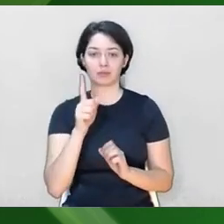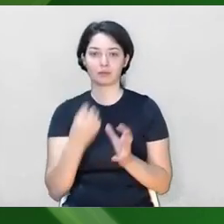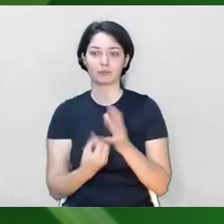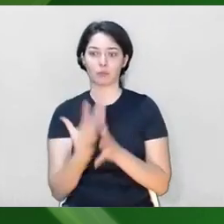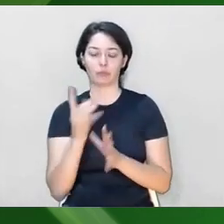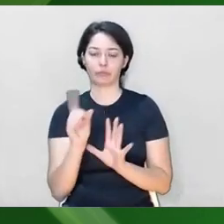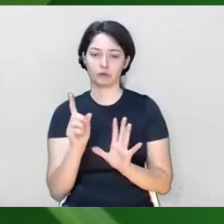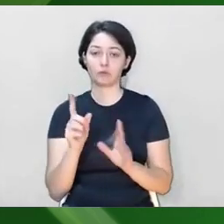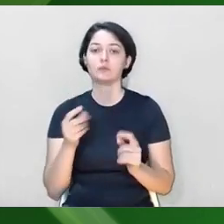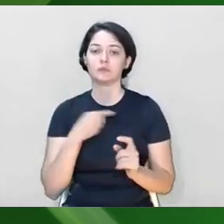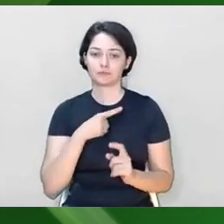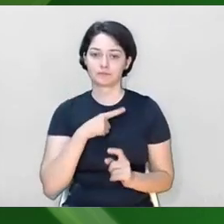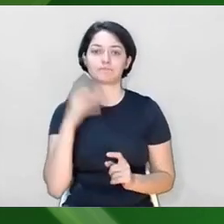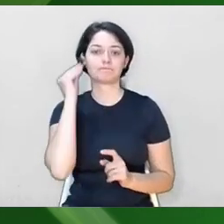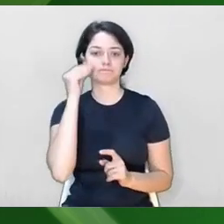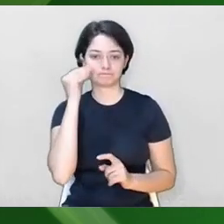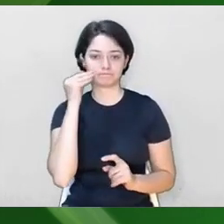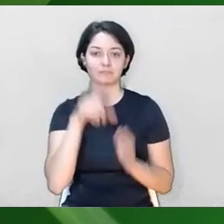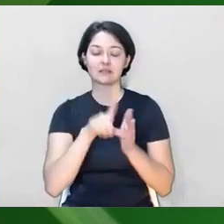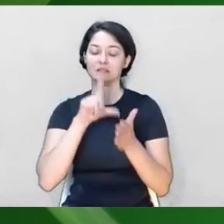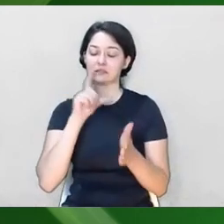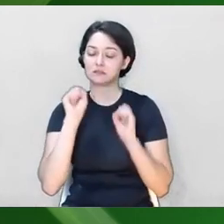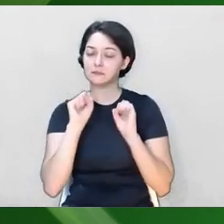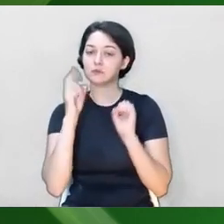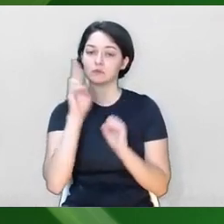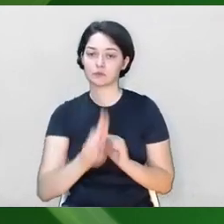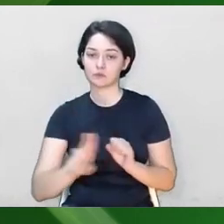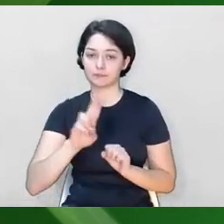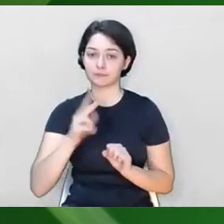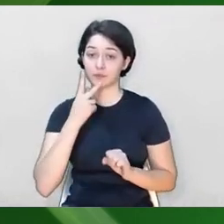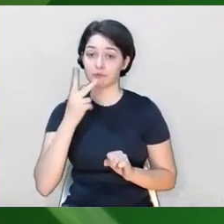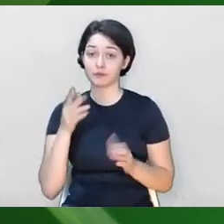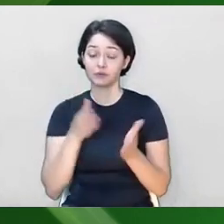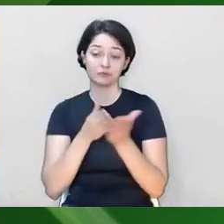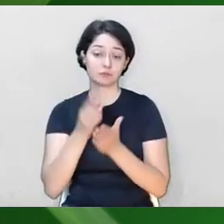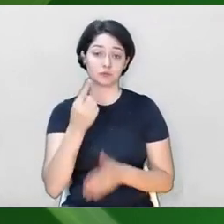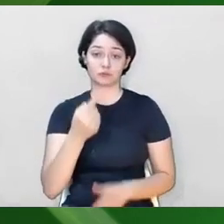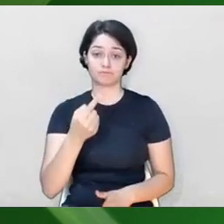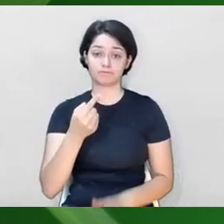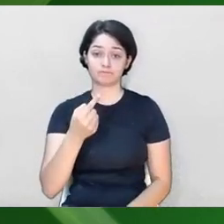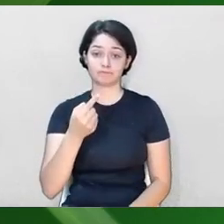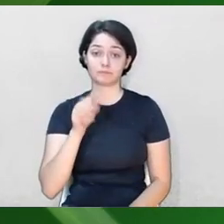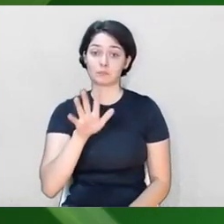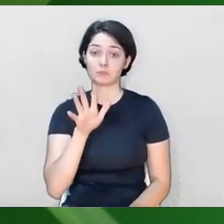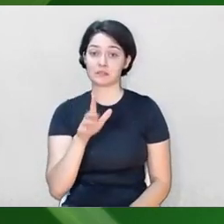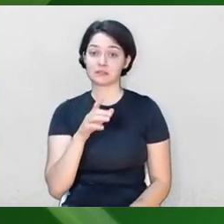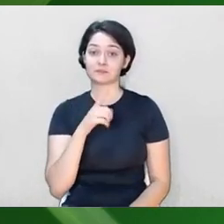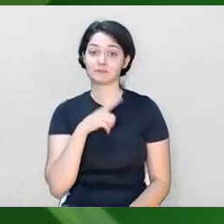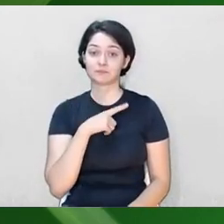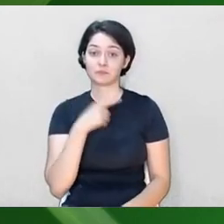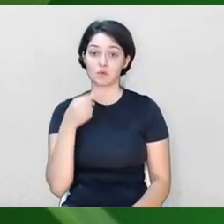It has components and micro-experiences to be used. It's a segment of